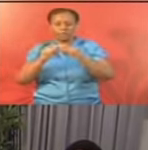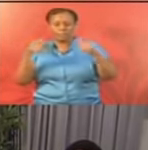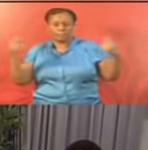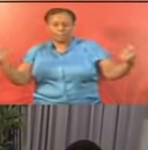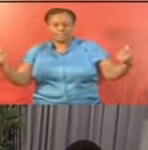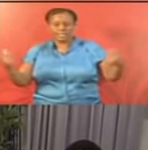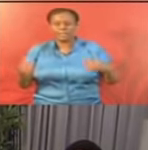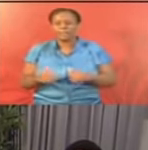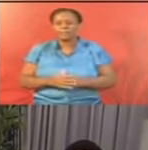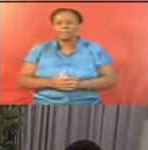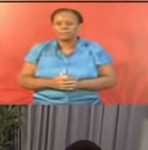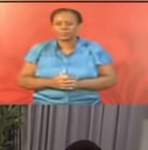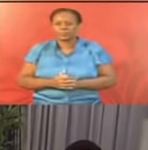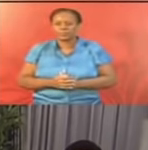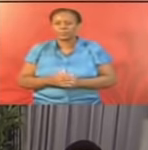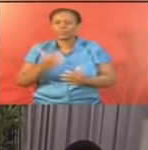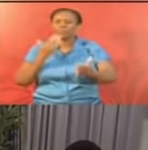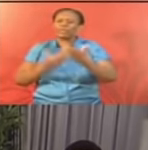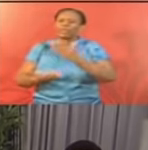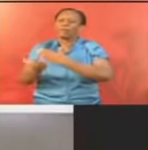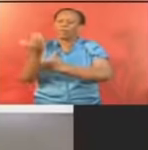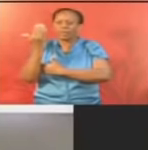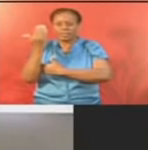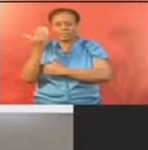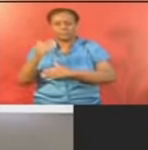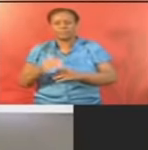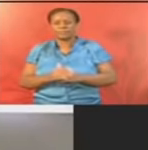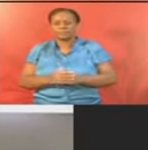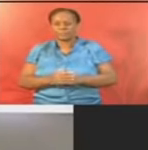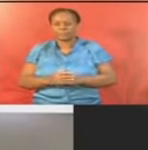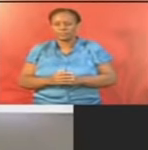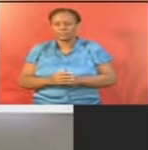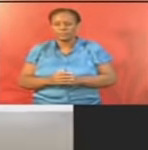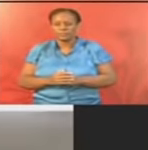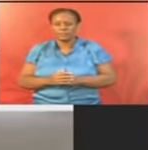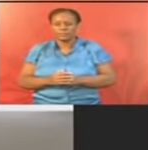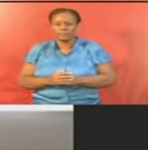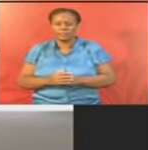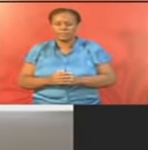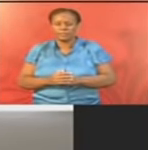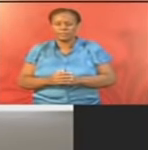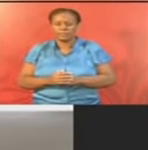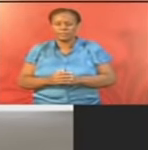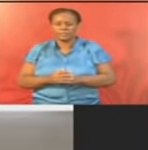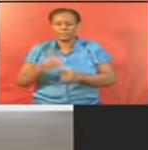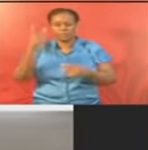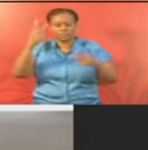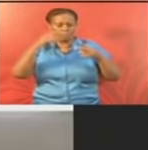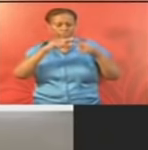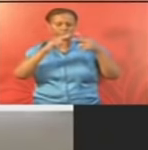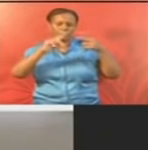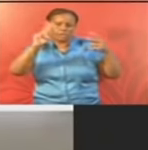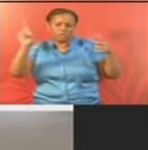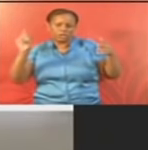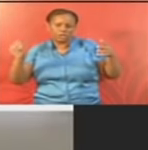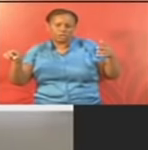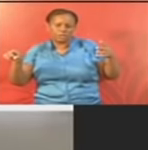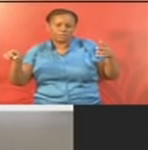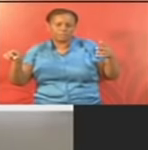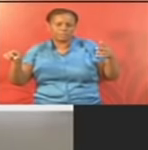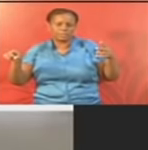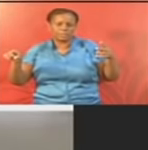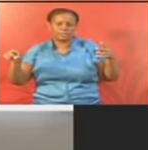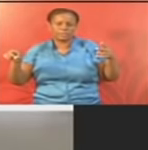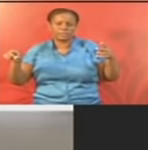Yes, good morning to Ms. Alcantara and the panel. Julian News from Newsday. Two questions. The first, good morning, Minister.